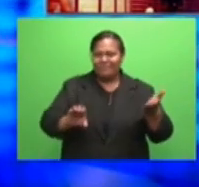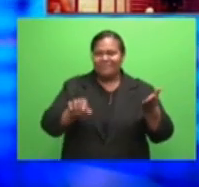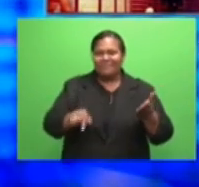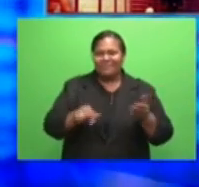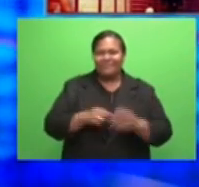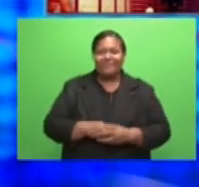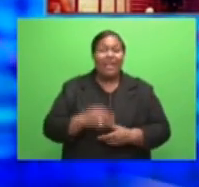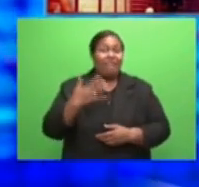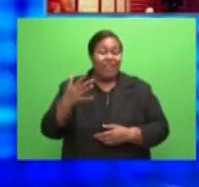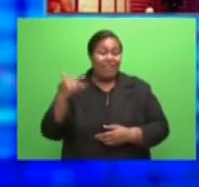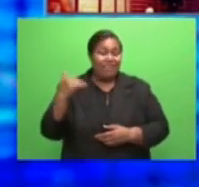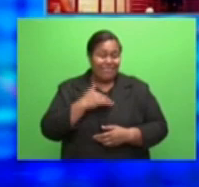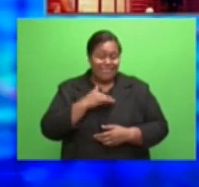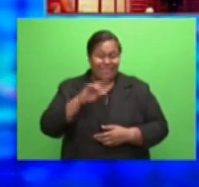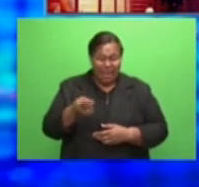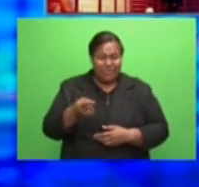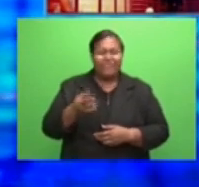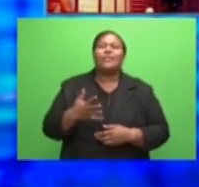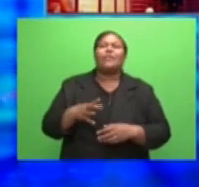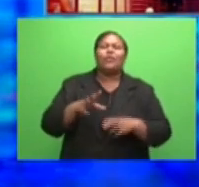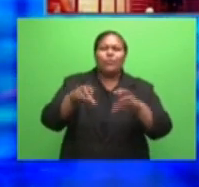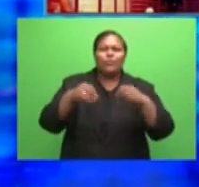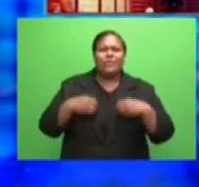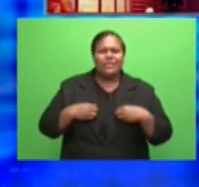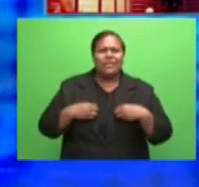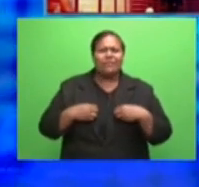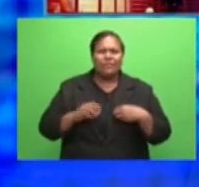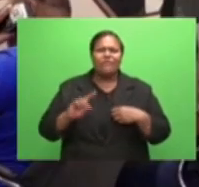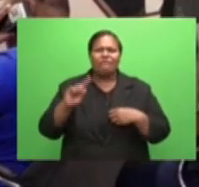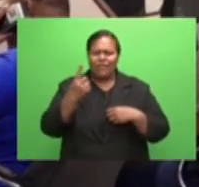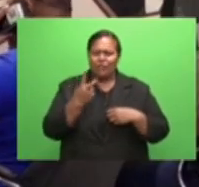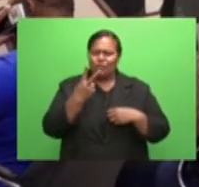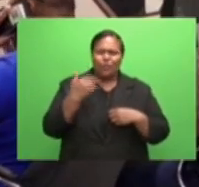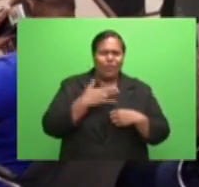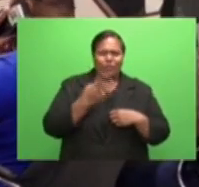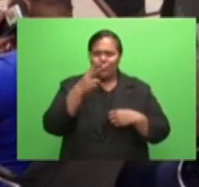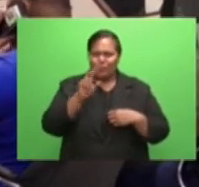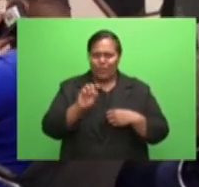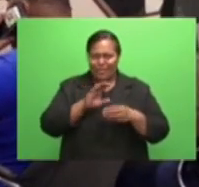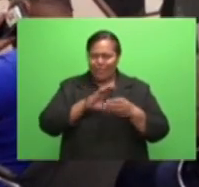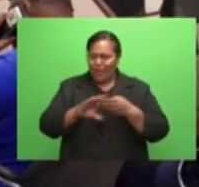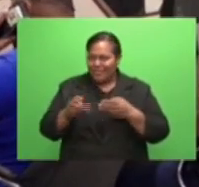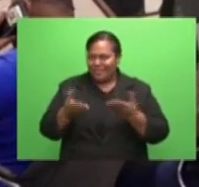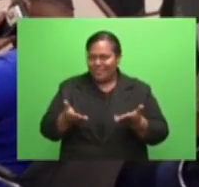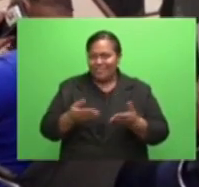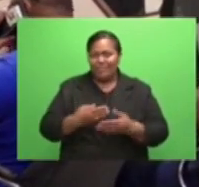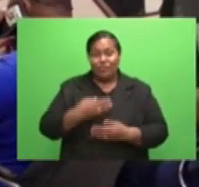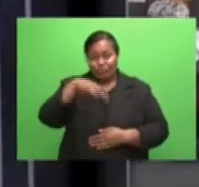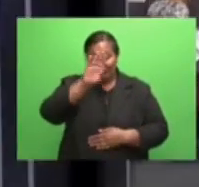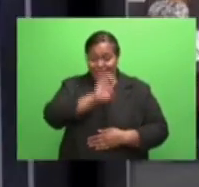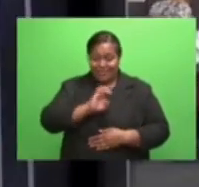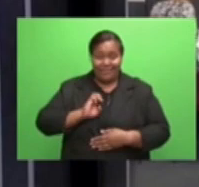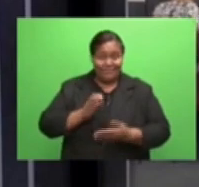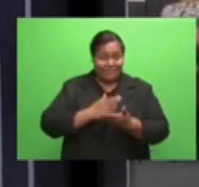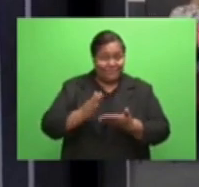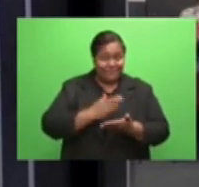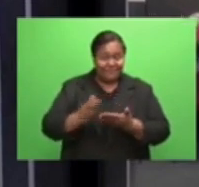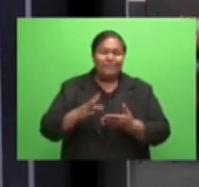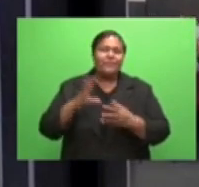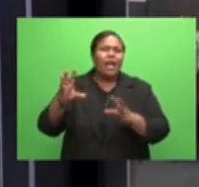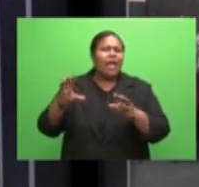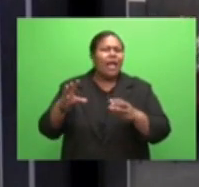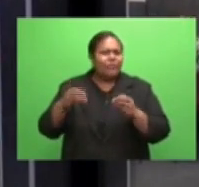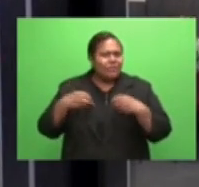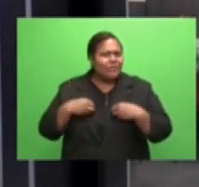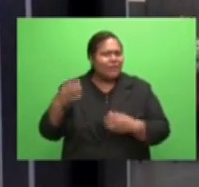5,000 received their first installment of $220. Chief Executive Chochi Koroi says the number of applications that have come in